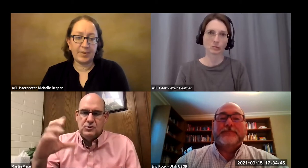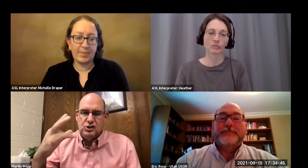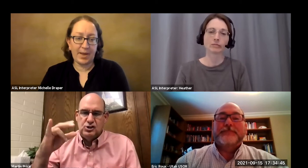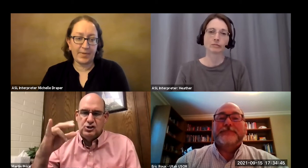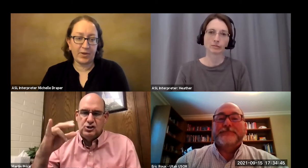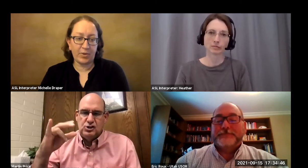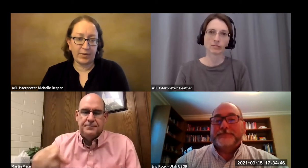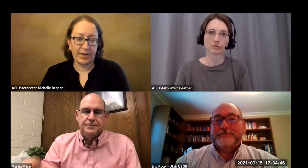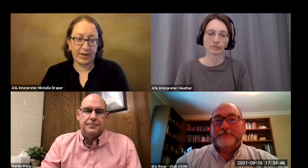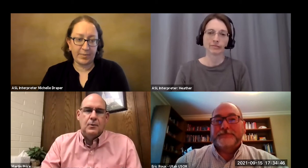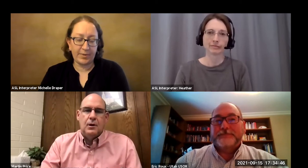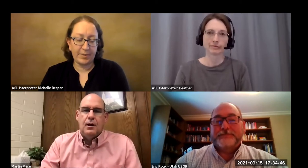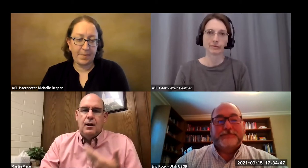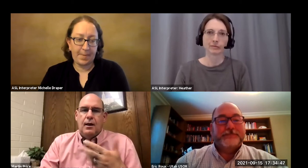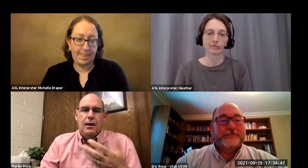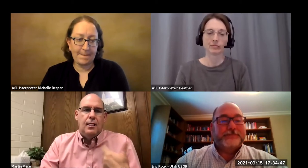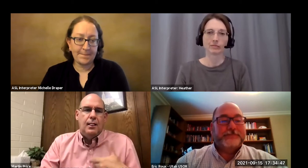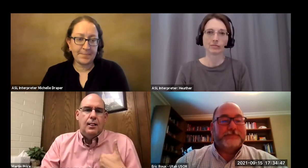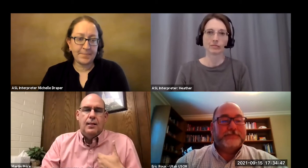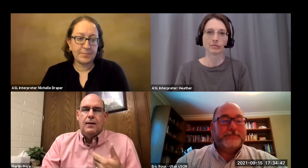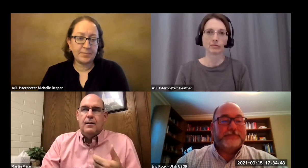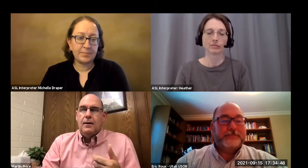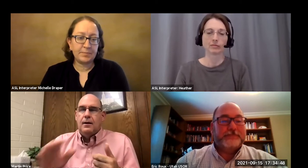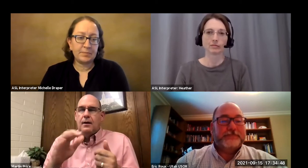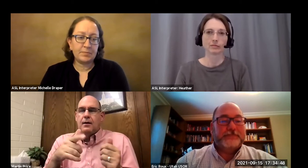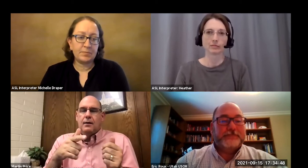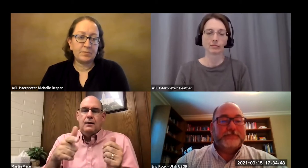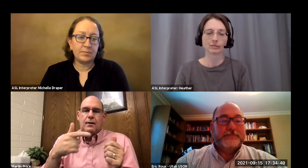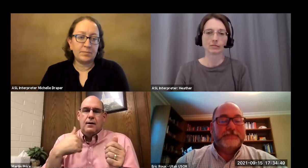Thanks, Chip. I'm happy that you brought that up.